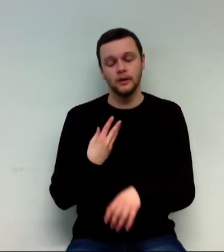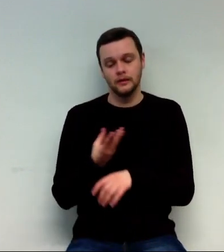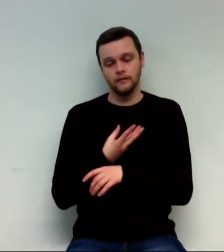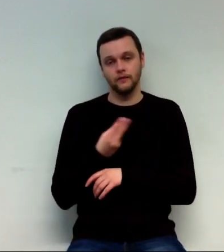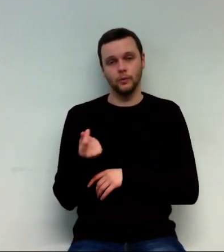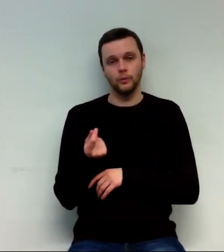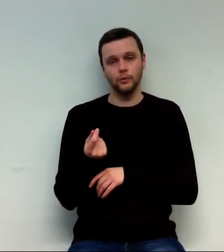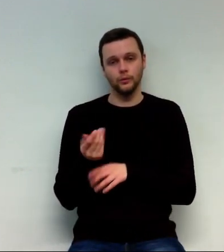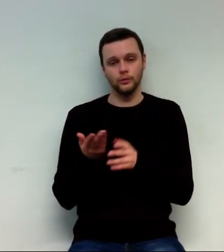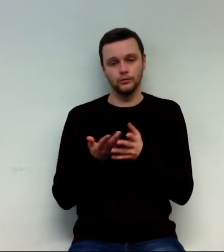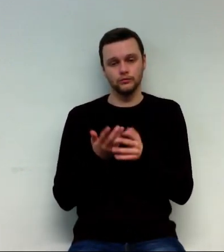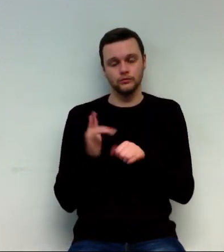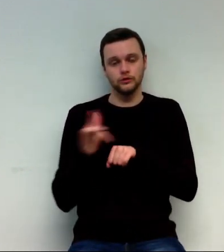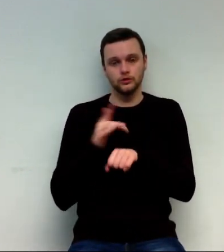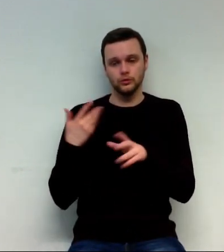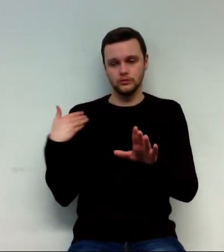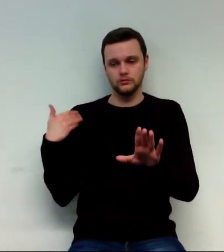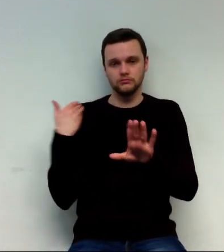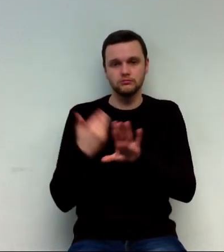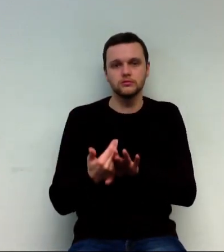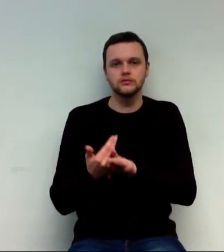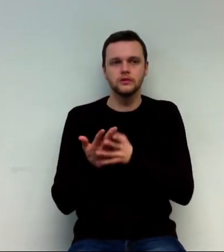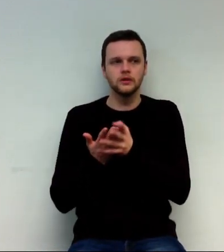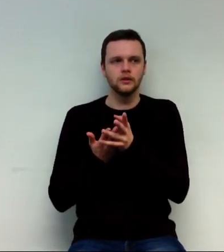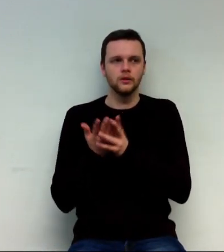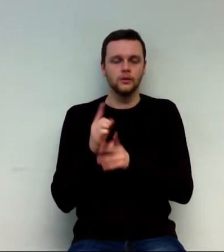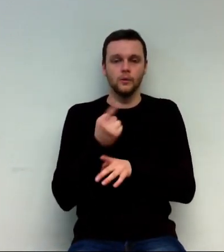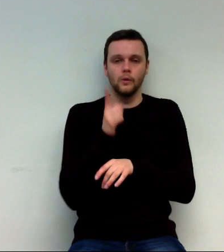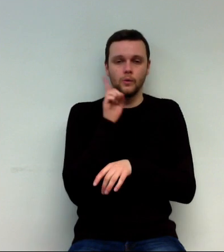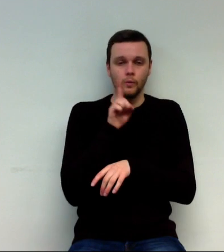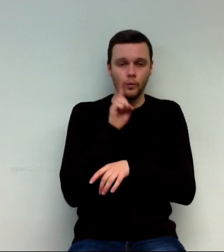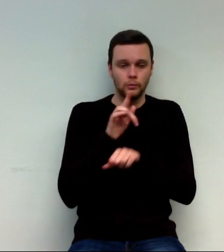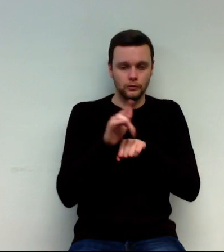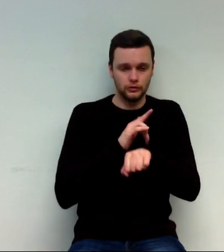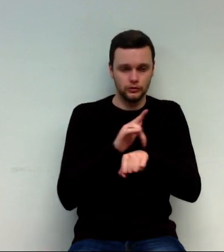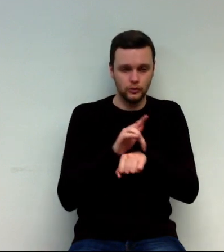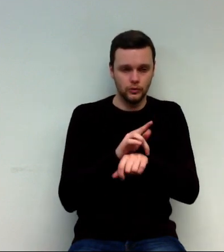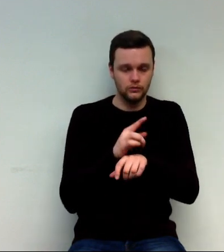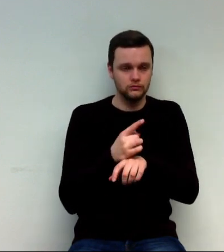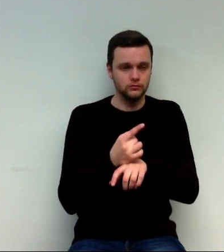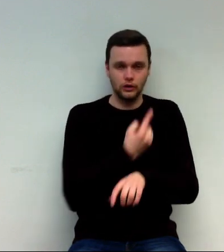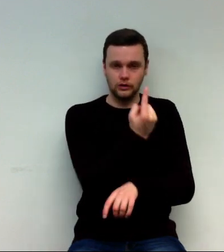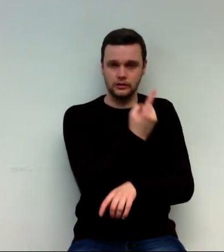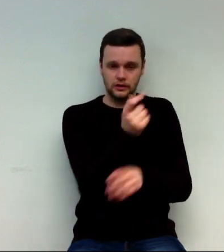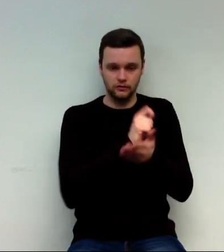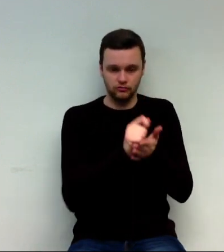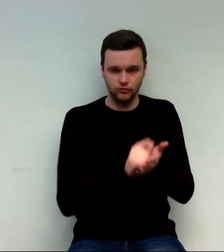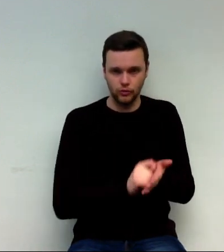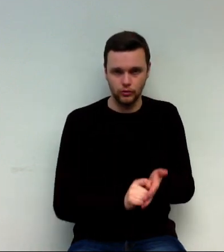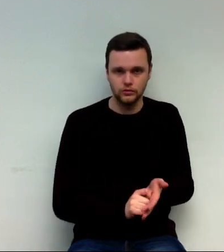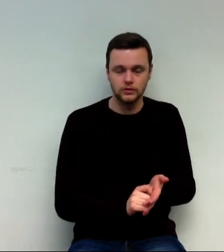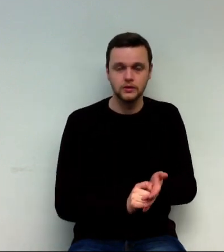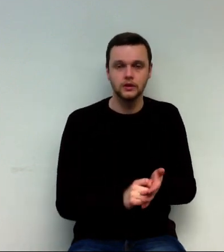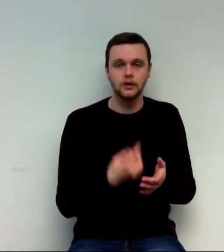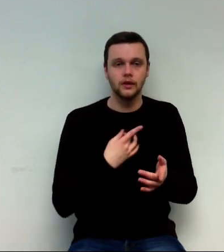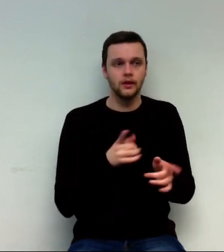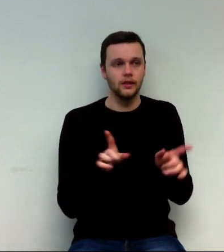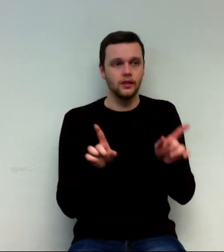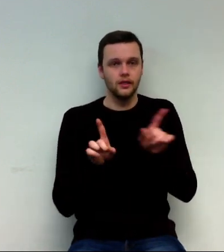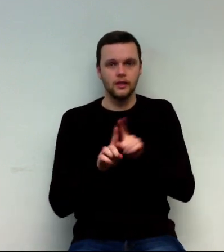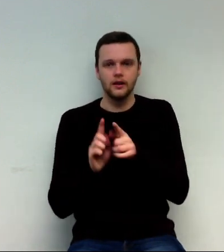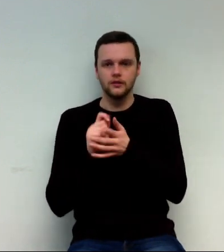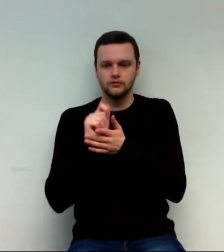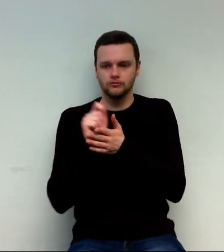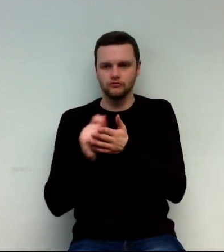few years. One of them was a one-woman show, and she wrote the show herself, and she just wrote a version of the show which was